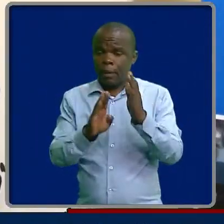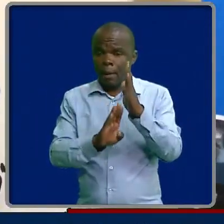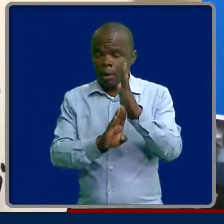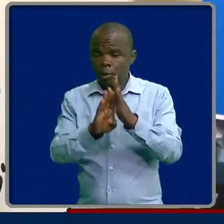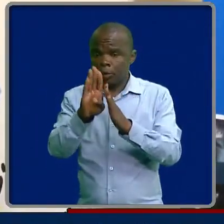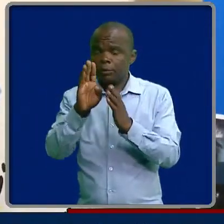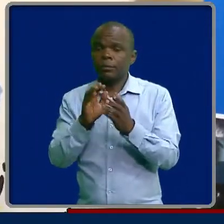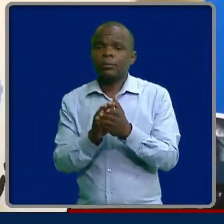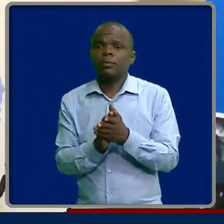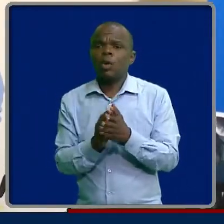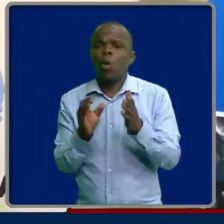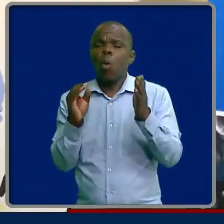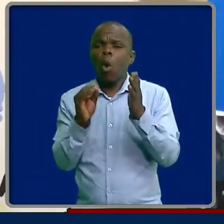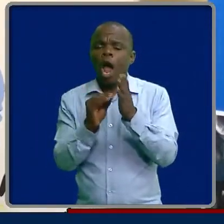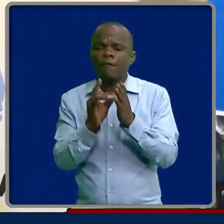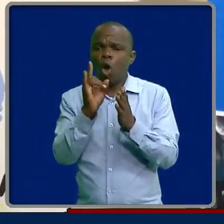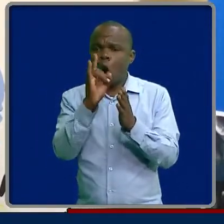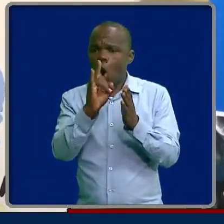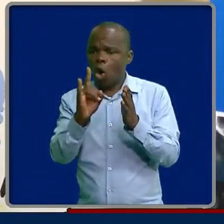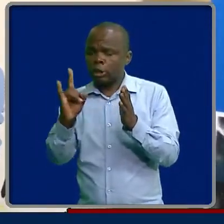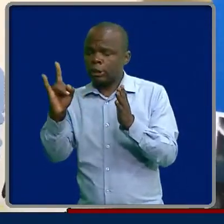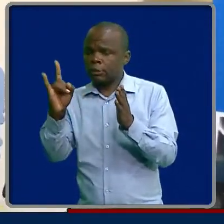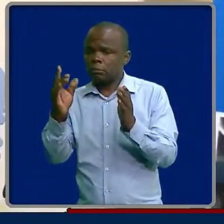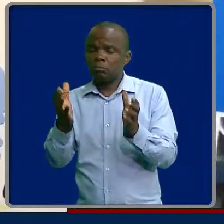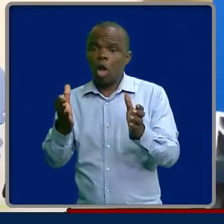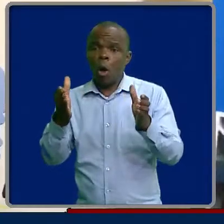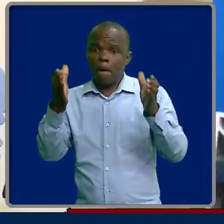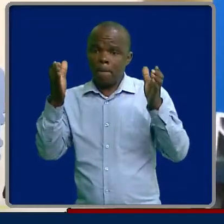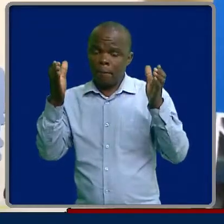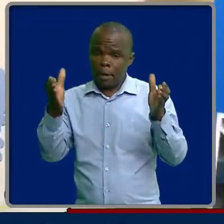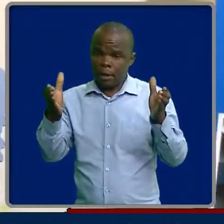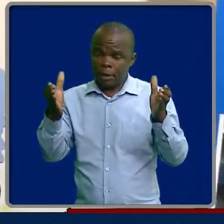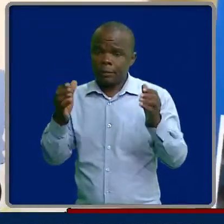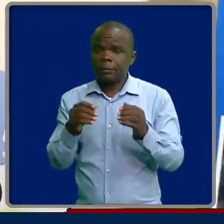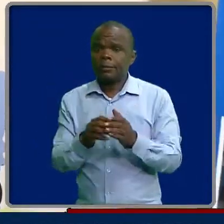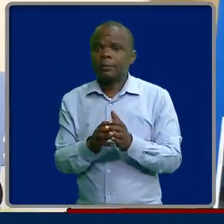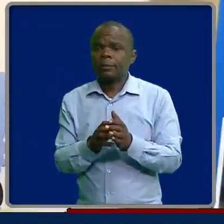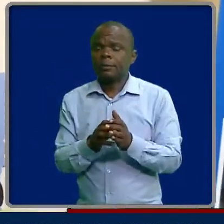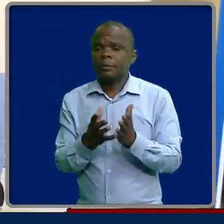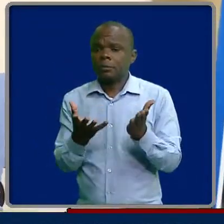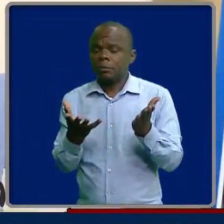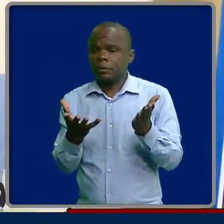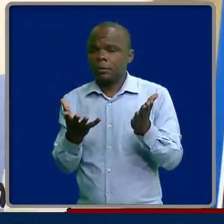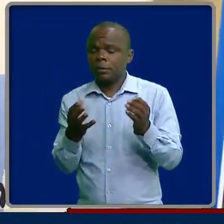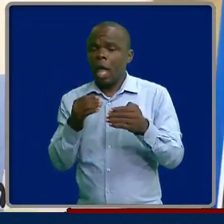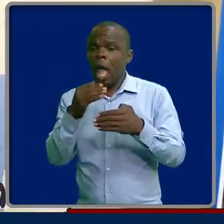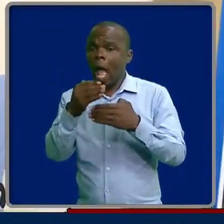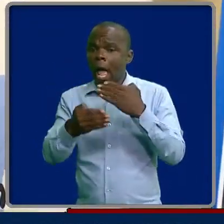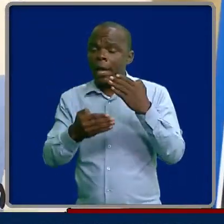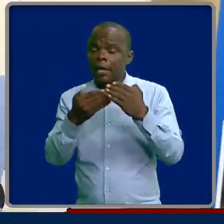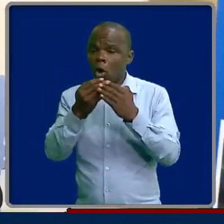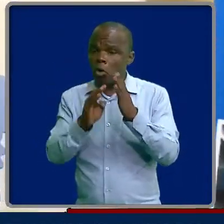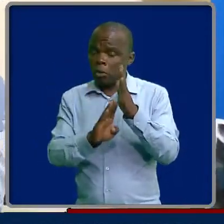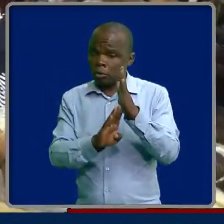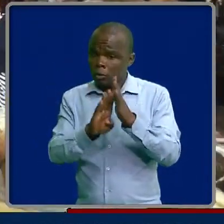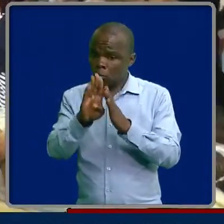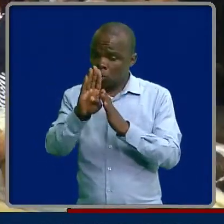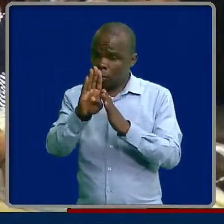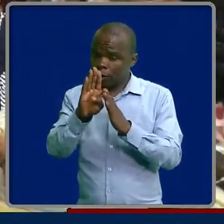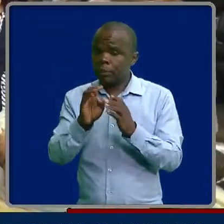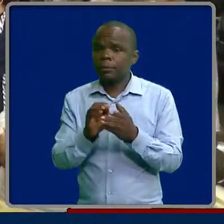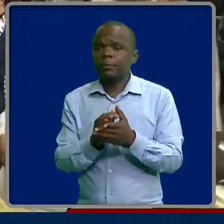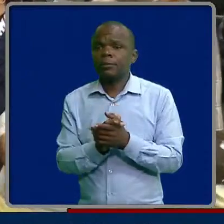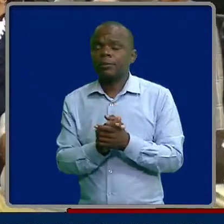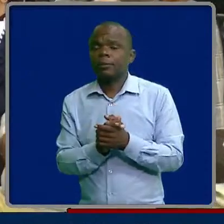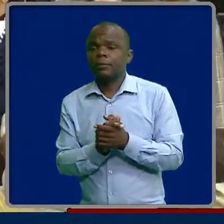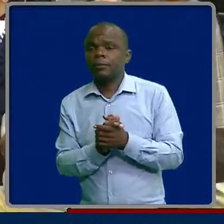big hotel coming into a place has every opportunity to create a whole cluster of economic activity around it, and that's the point.